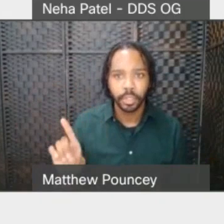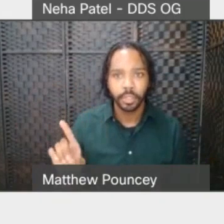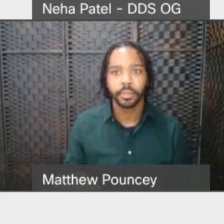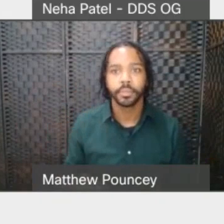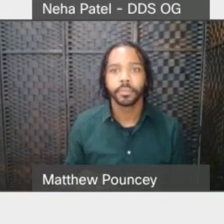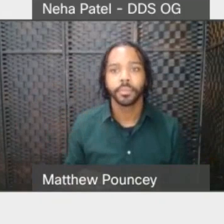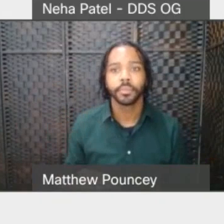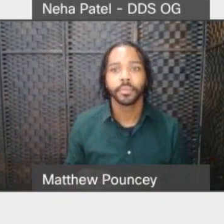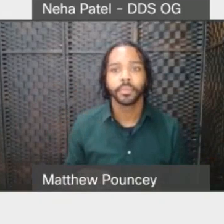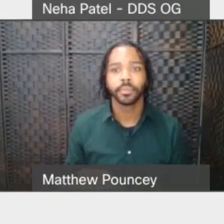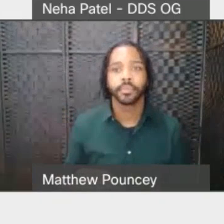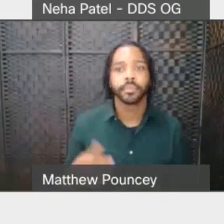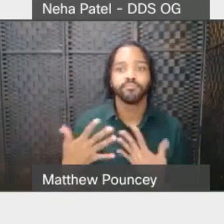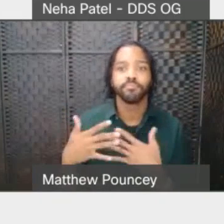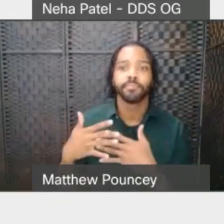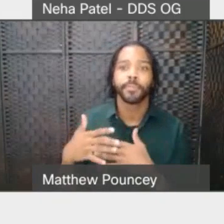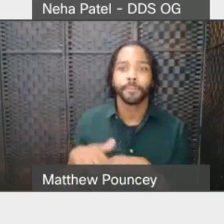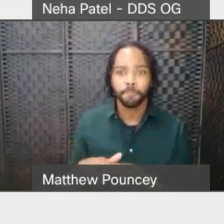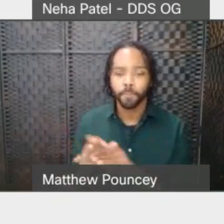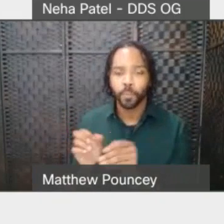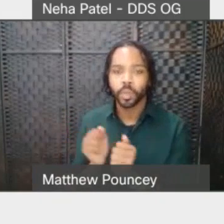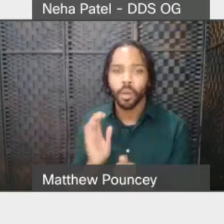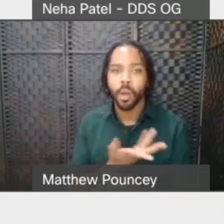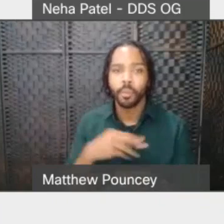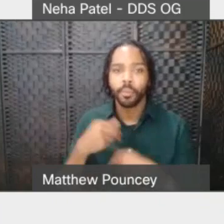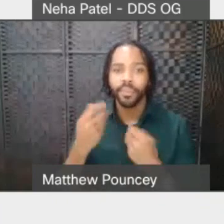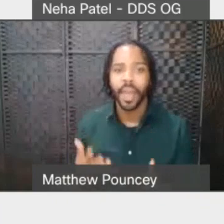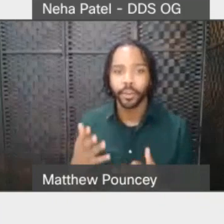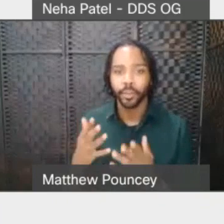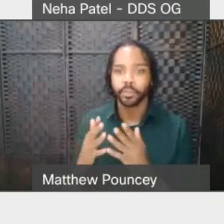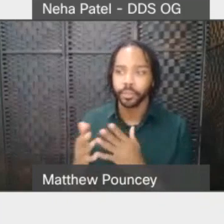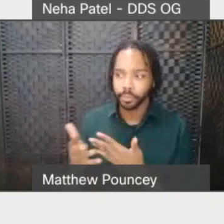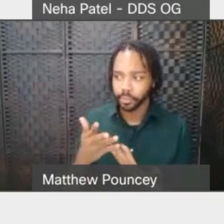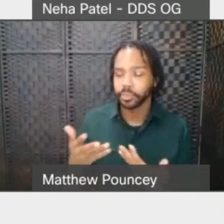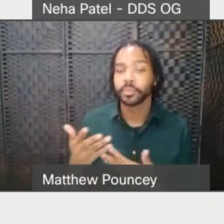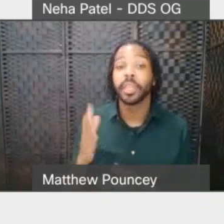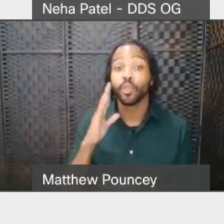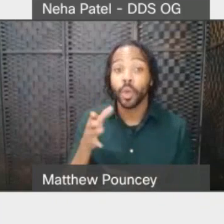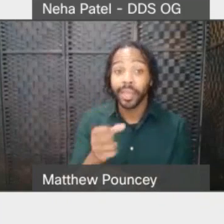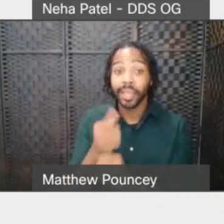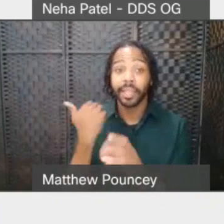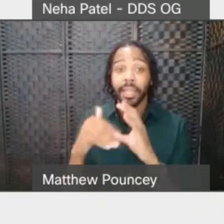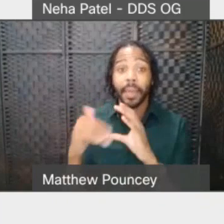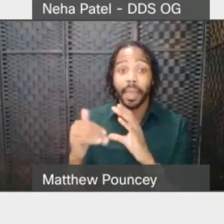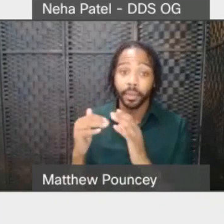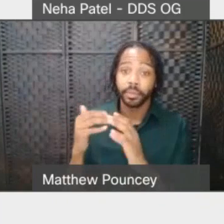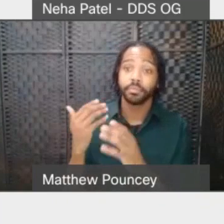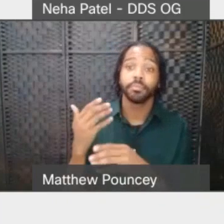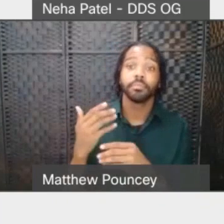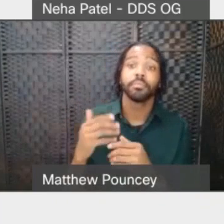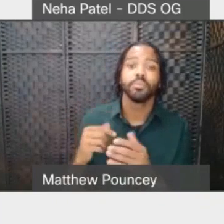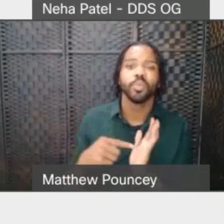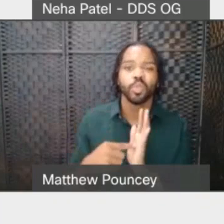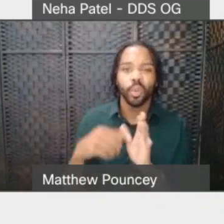our provider network will be receiving emails pertaining on the next steps to support